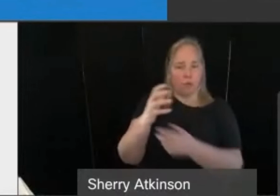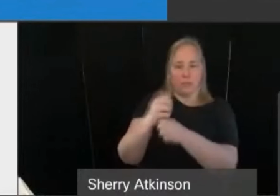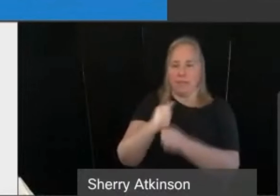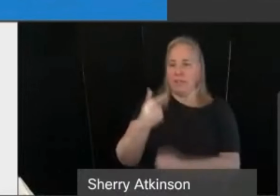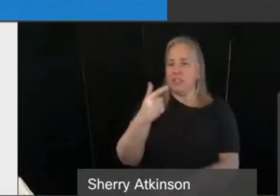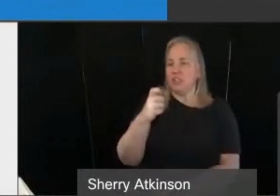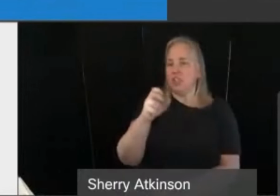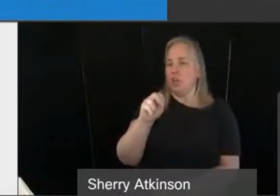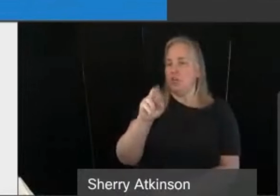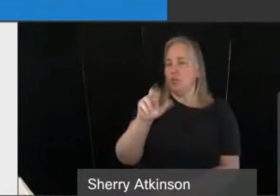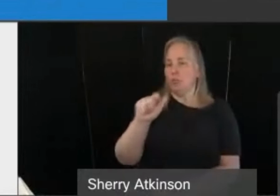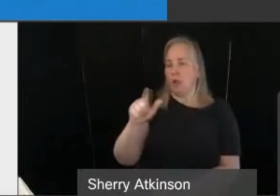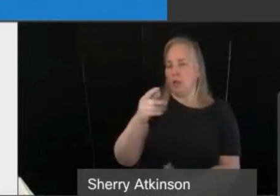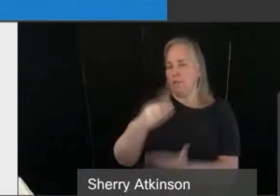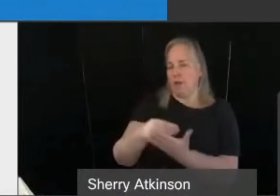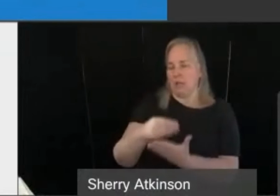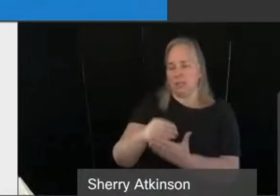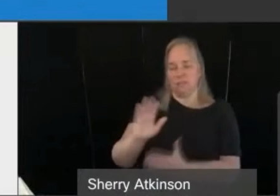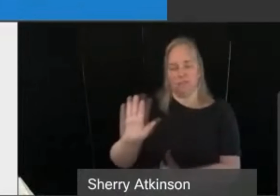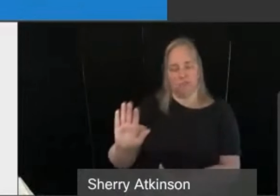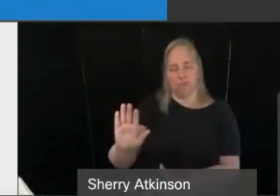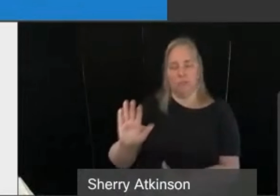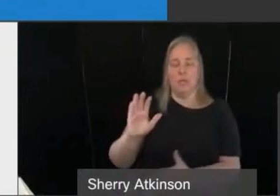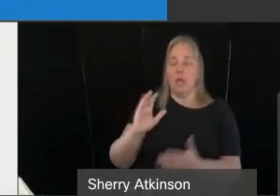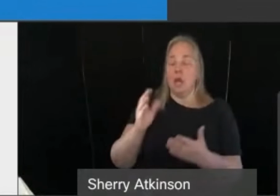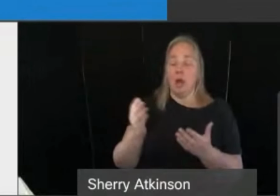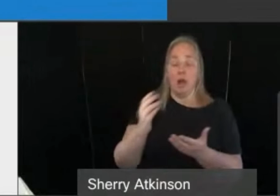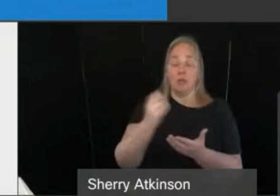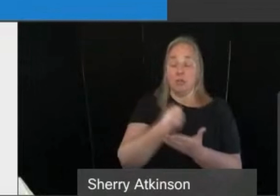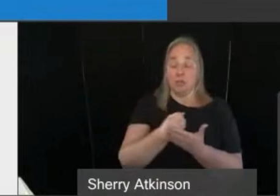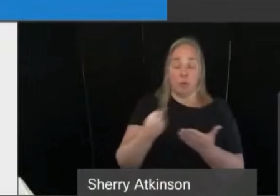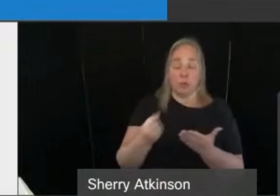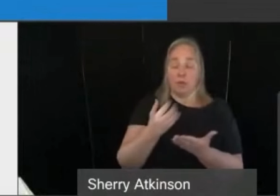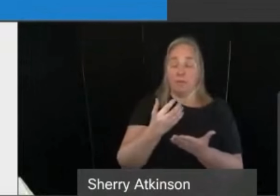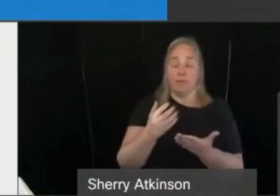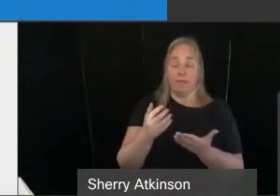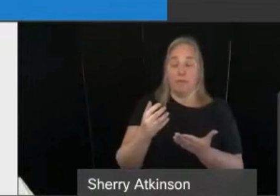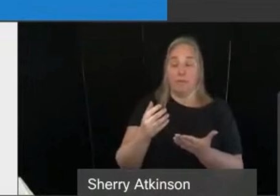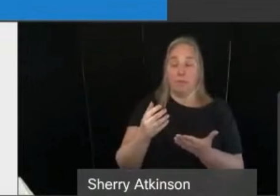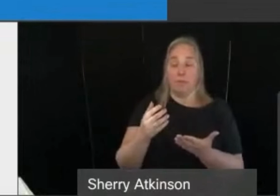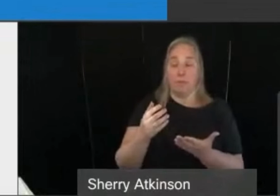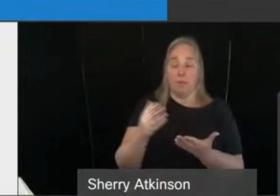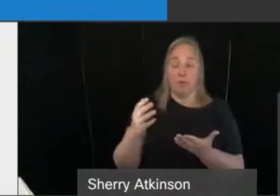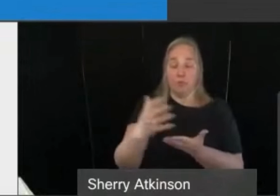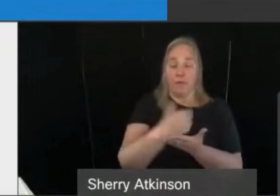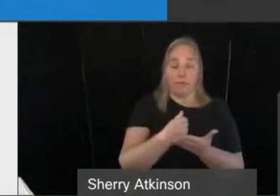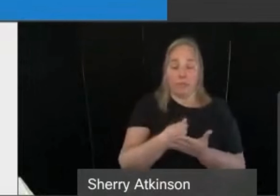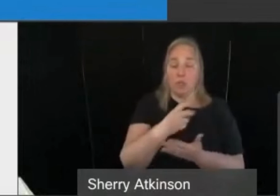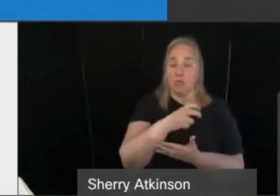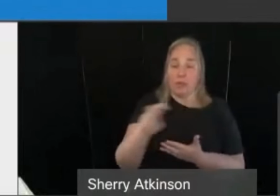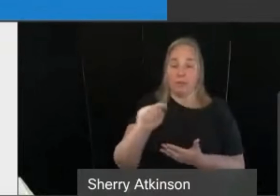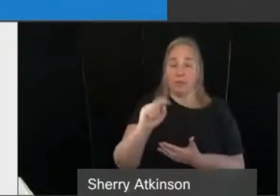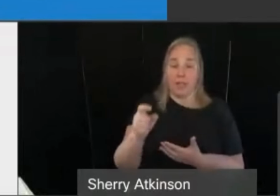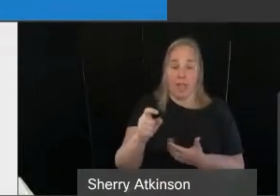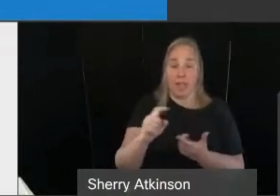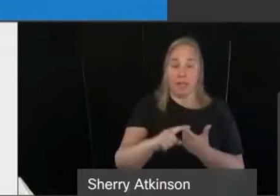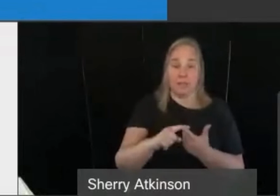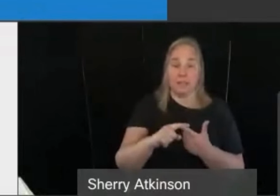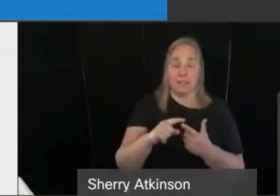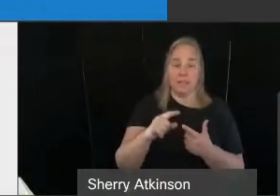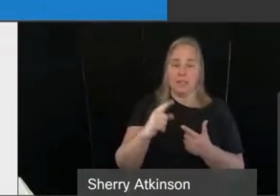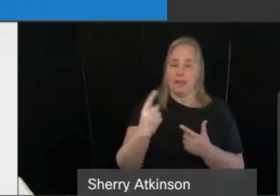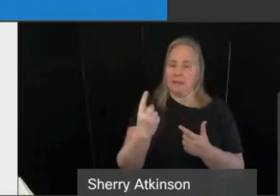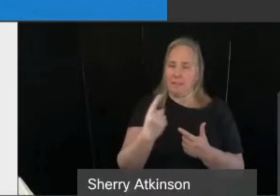our sources of revenue, again, transfer tax, fee in lieu revenue, and federal grants. So a little different